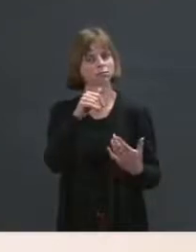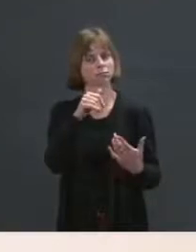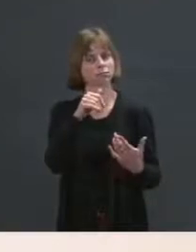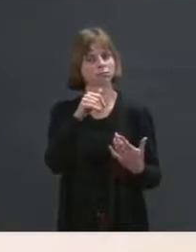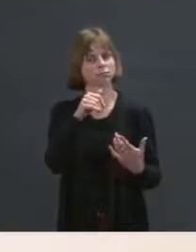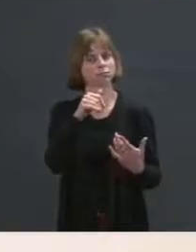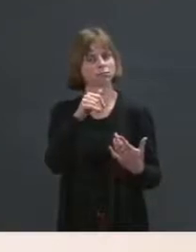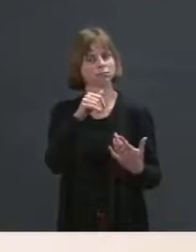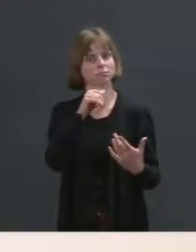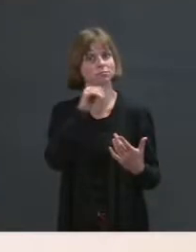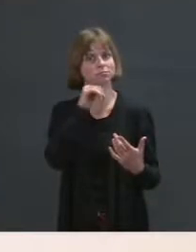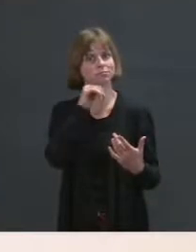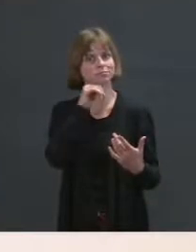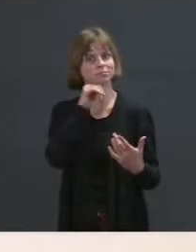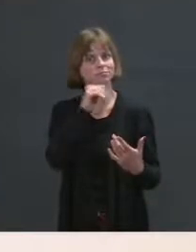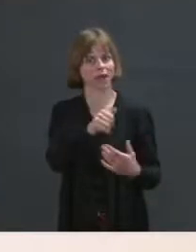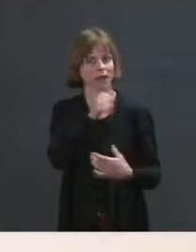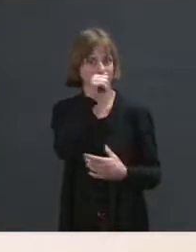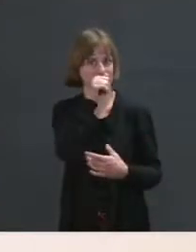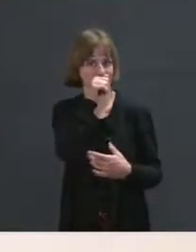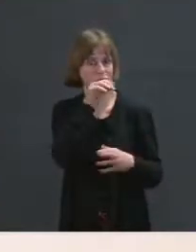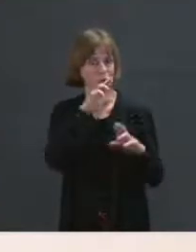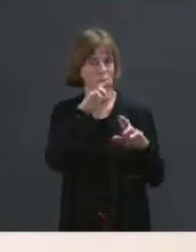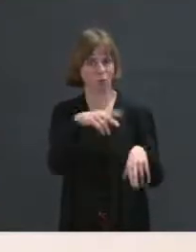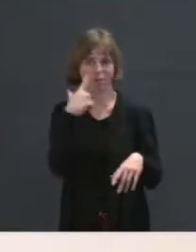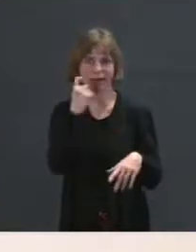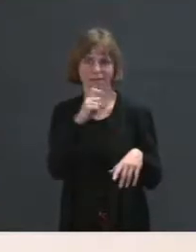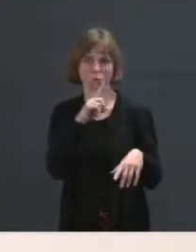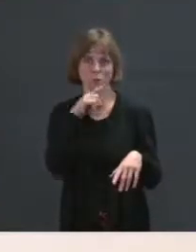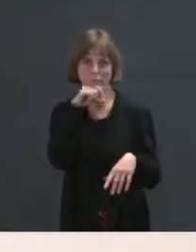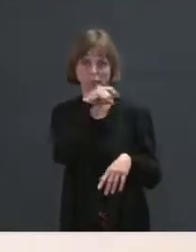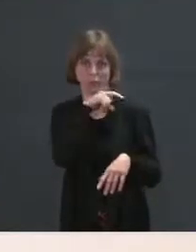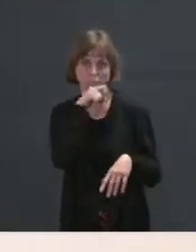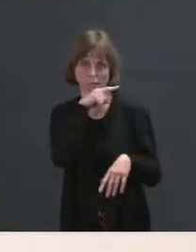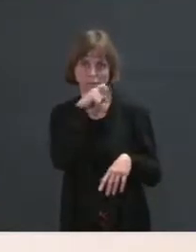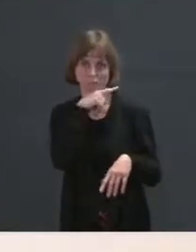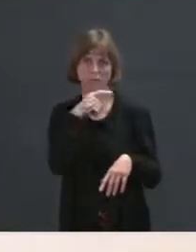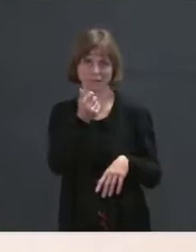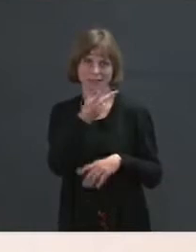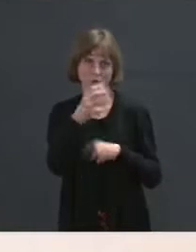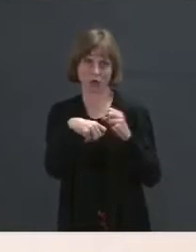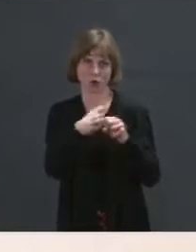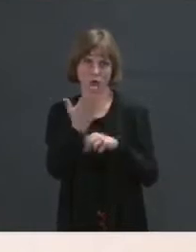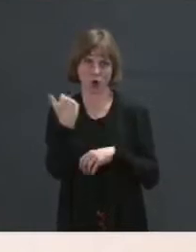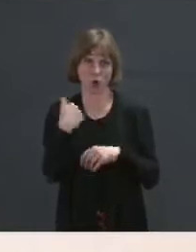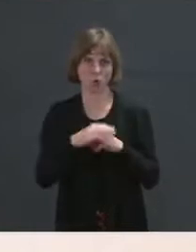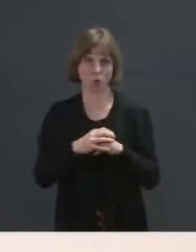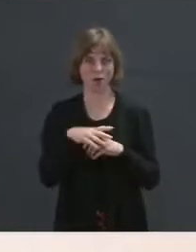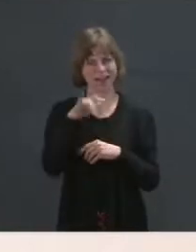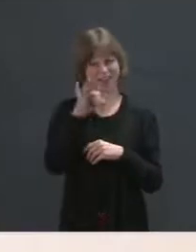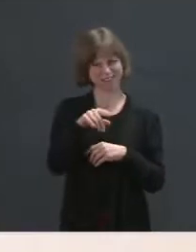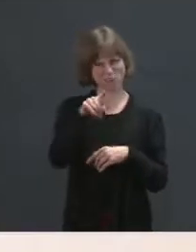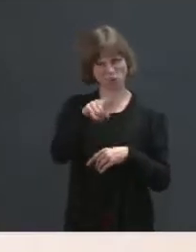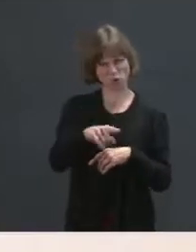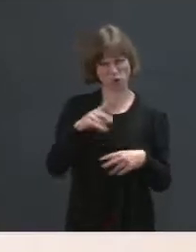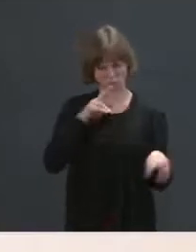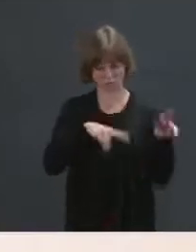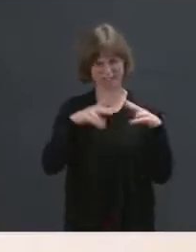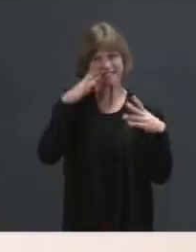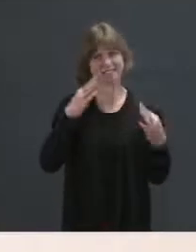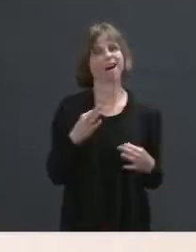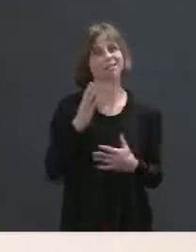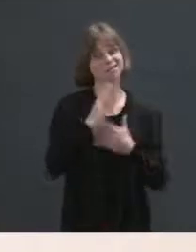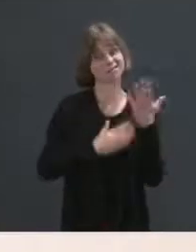it was first came out. If you come to the conclusion that there were any senior Saudi officials who were involved in